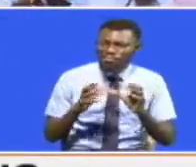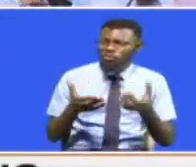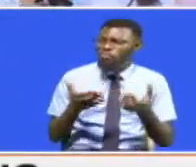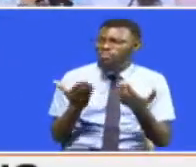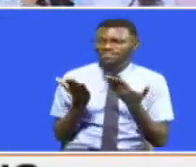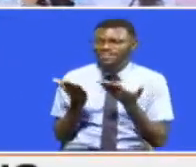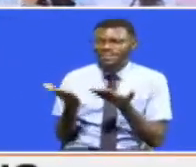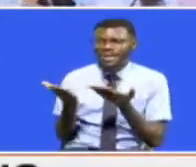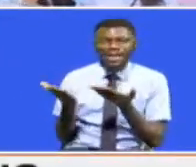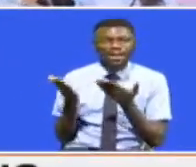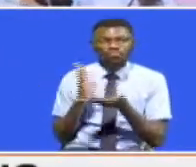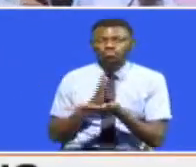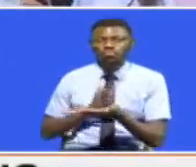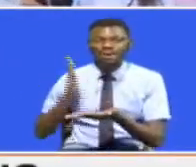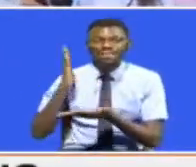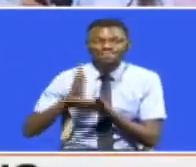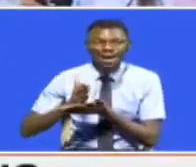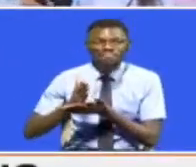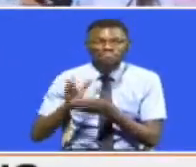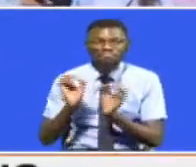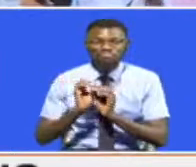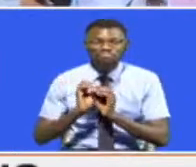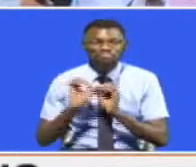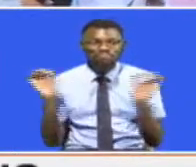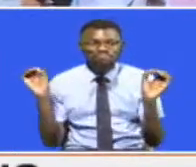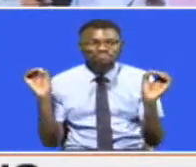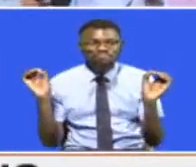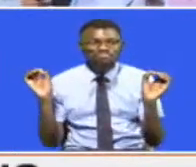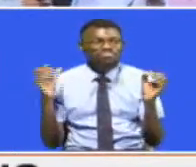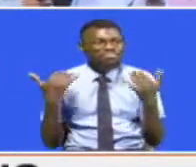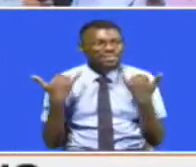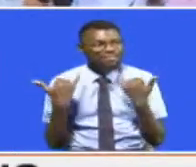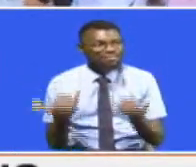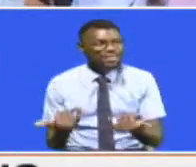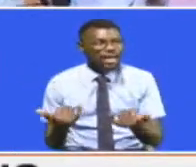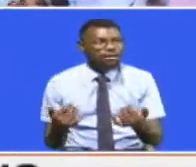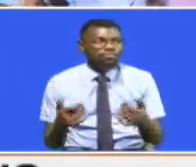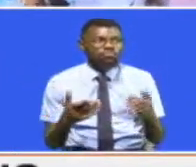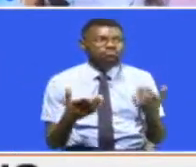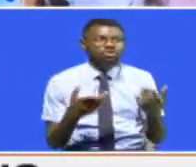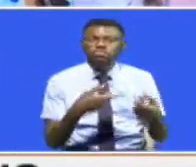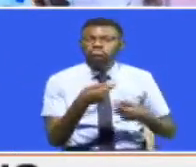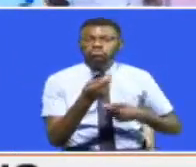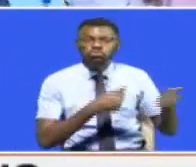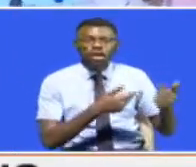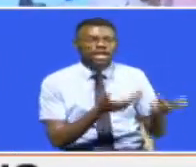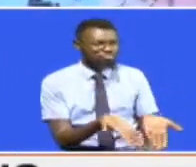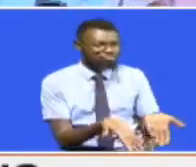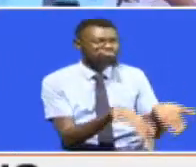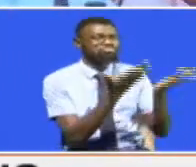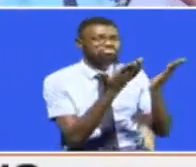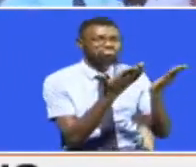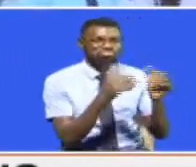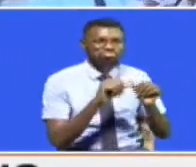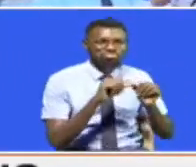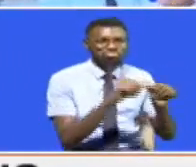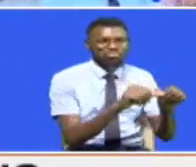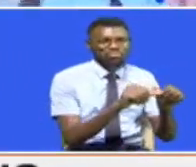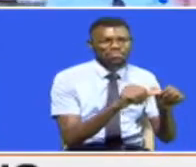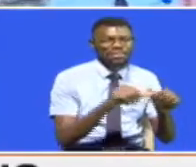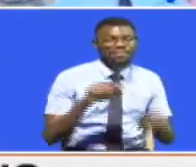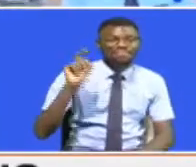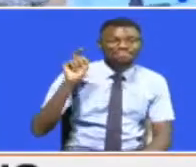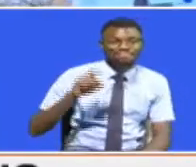Hakuna hata ya county, hakuna. So hii vitu inawachiliwa tu kwa nani, kwa Tullow. So lazima